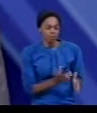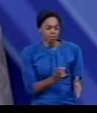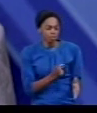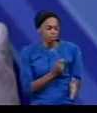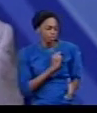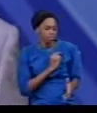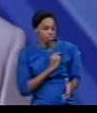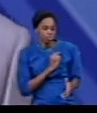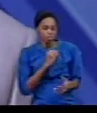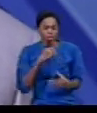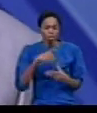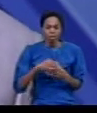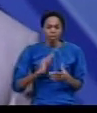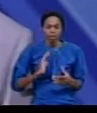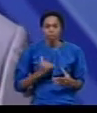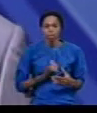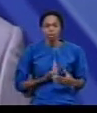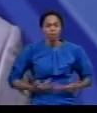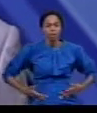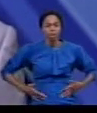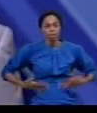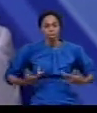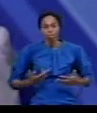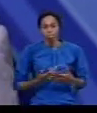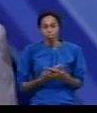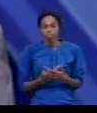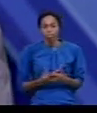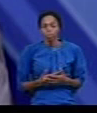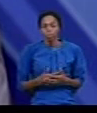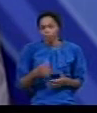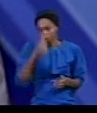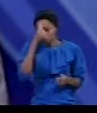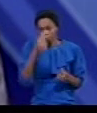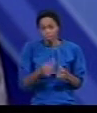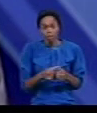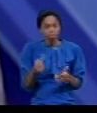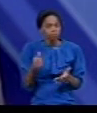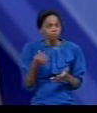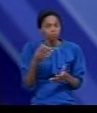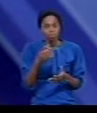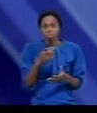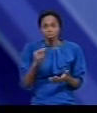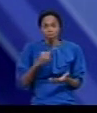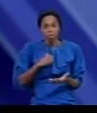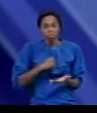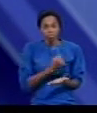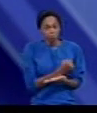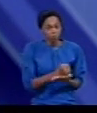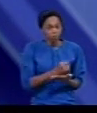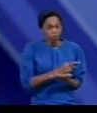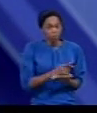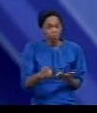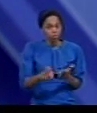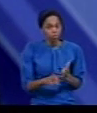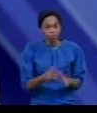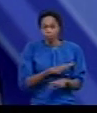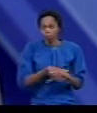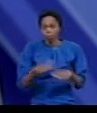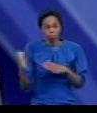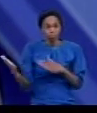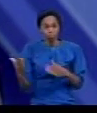Remember, no salvation in self-righteousness. No salvation in the moral